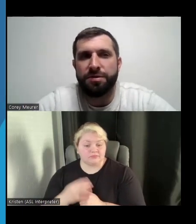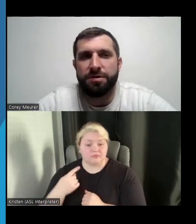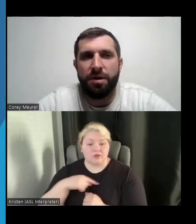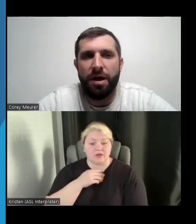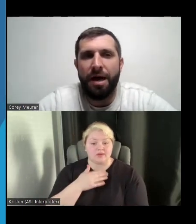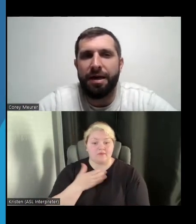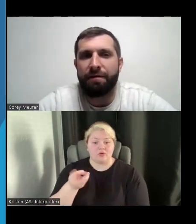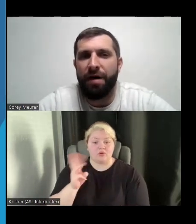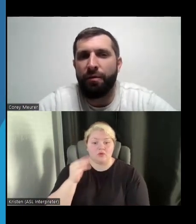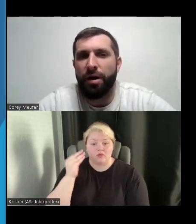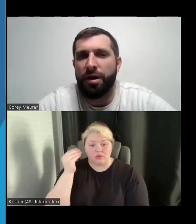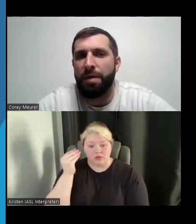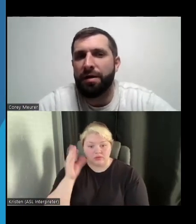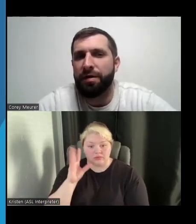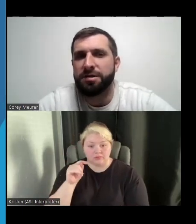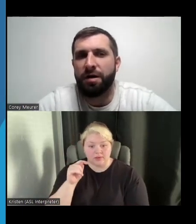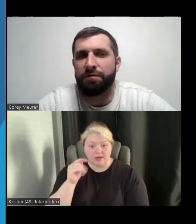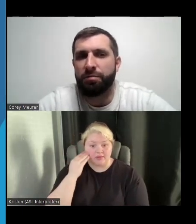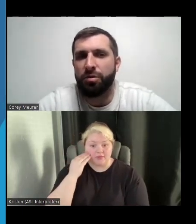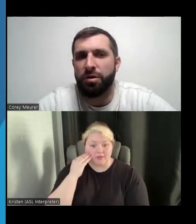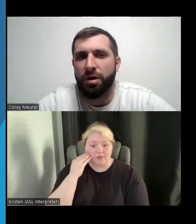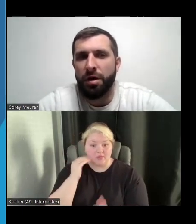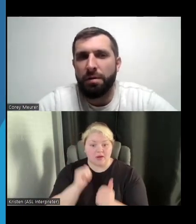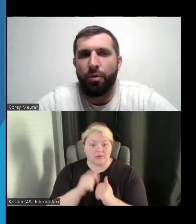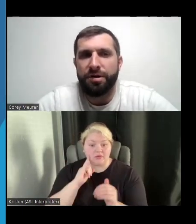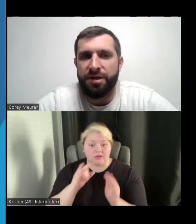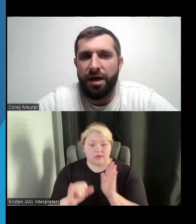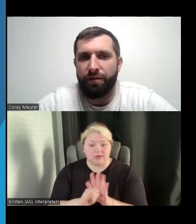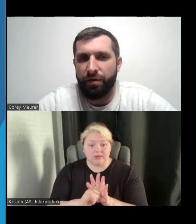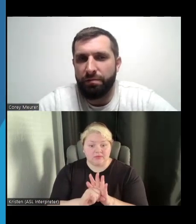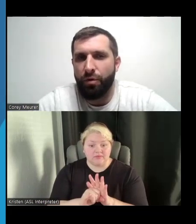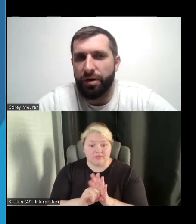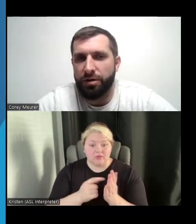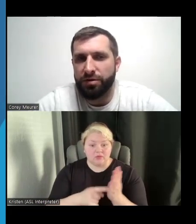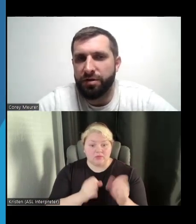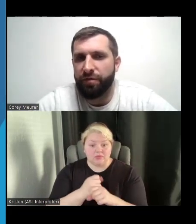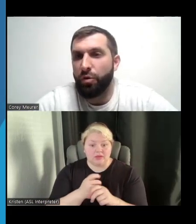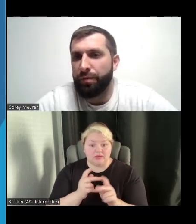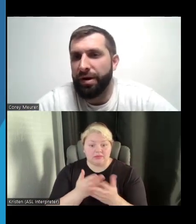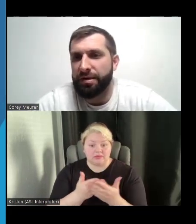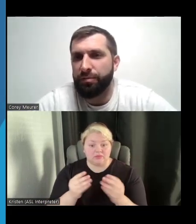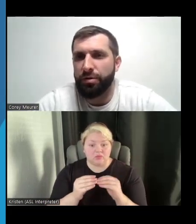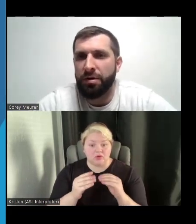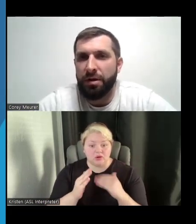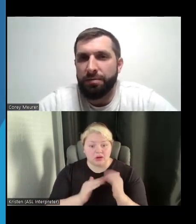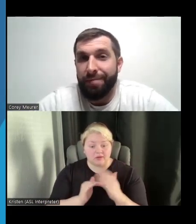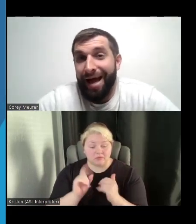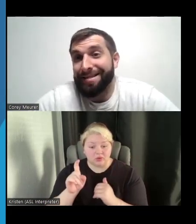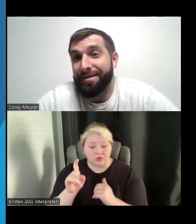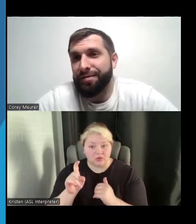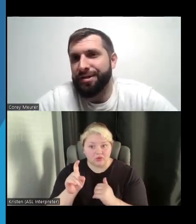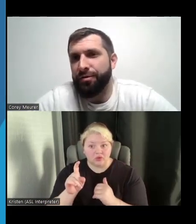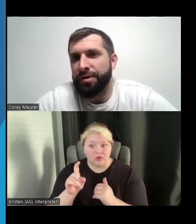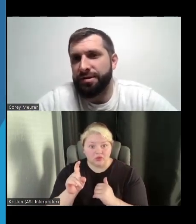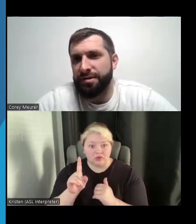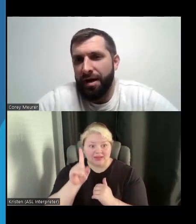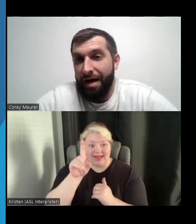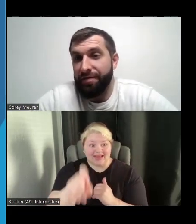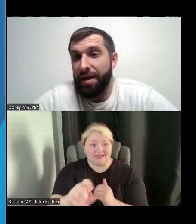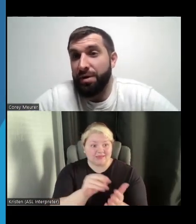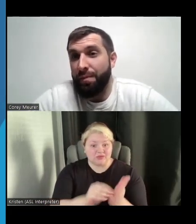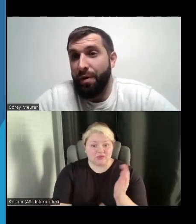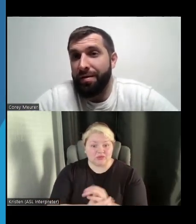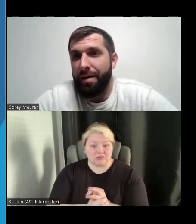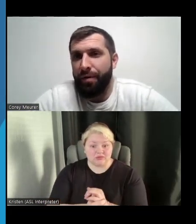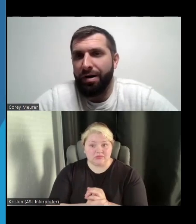know who's going to identify what can make things comfortable or more safe or more inclusive or more predictable? Asking the students,